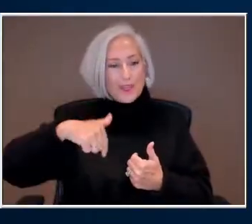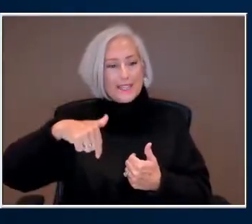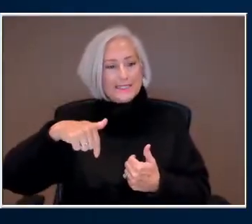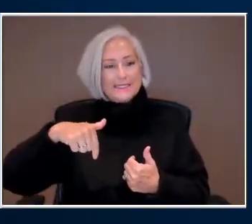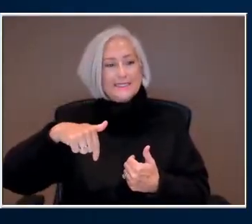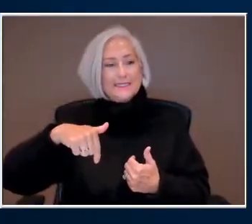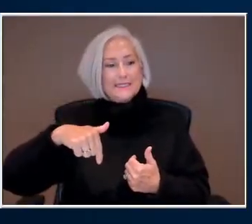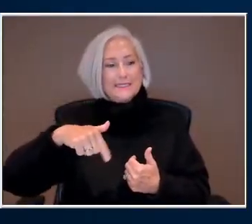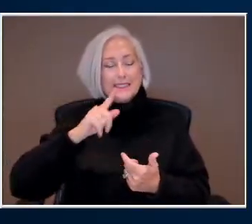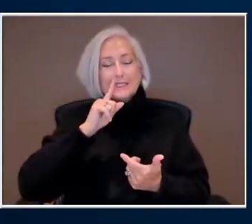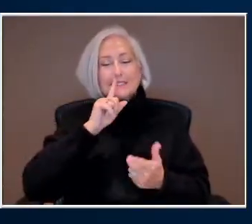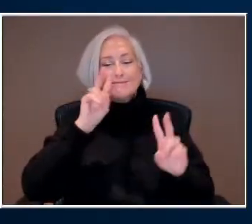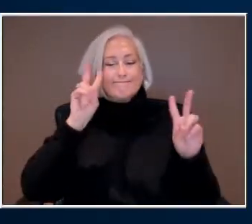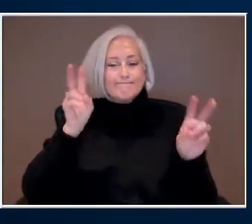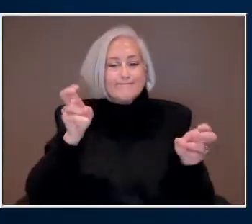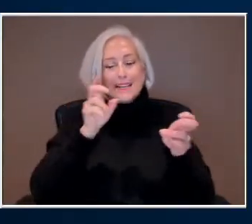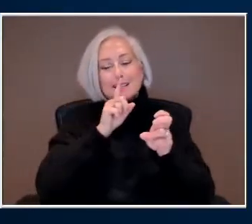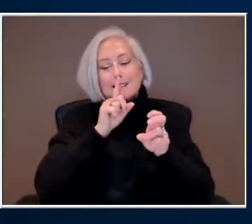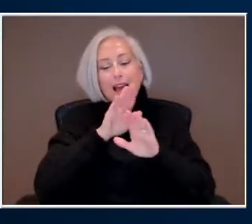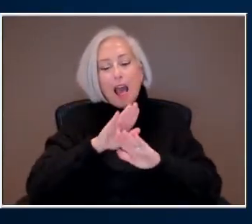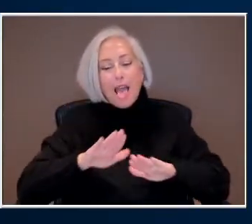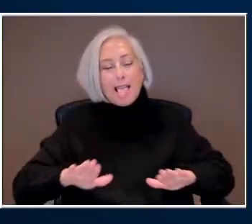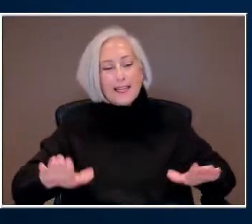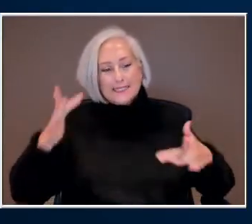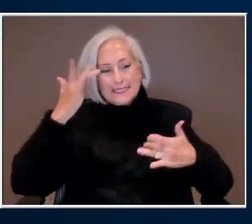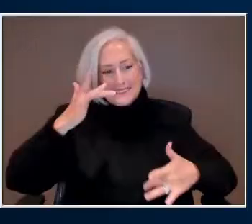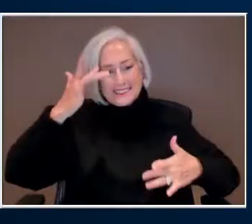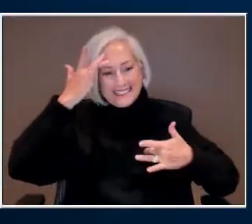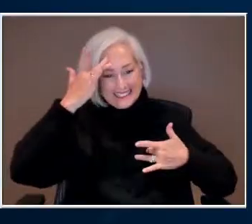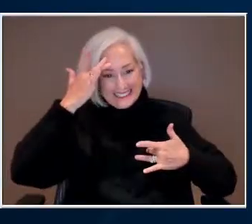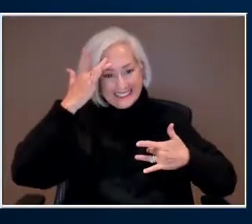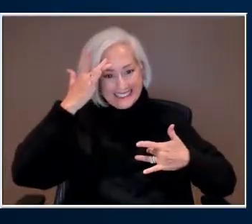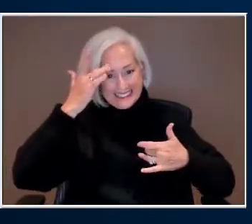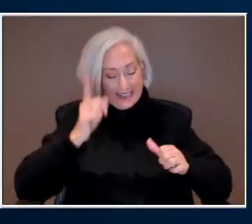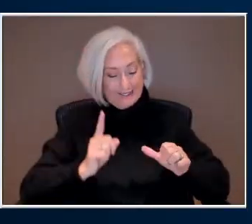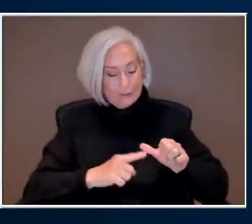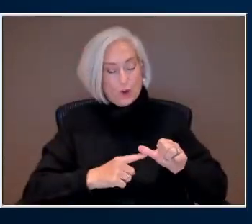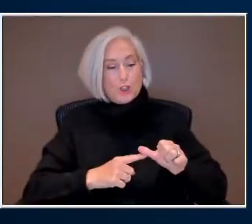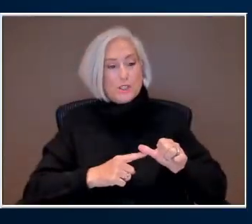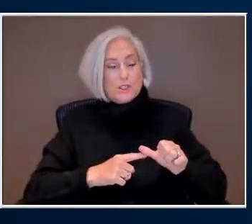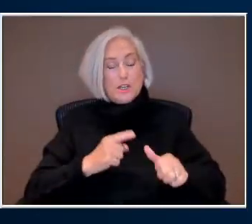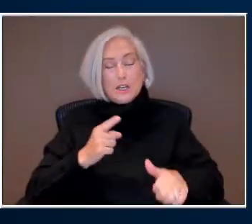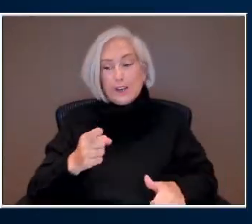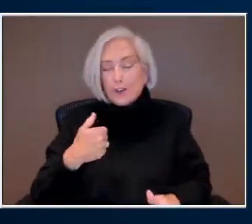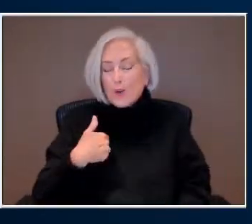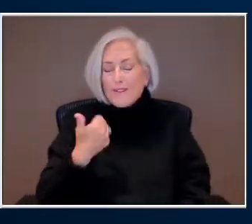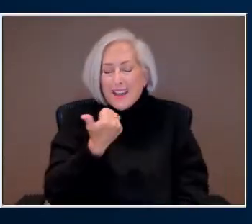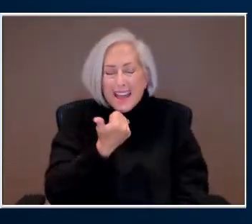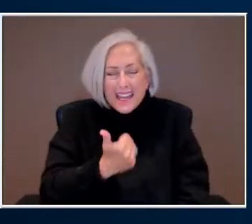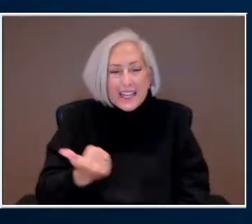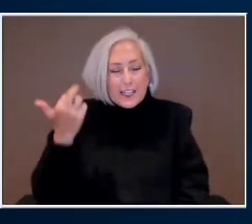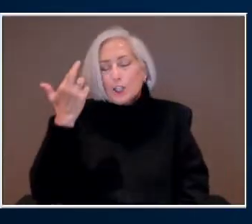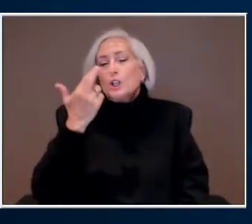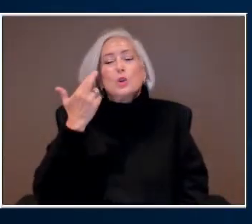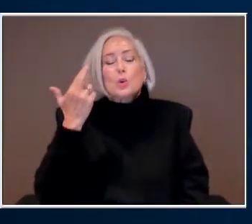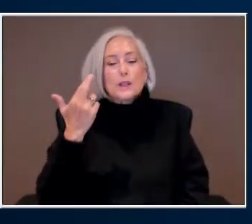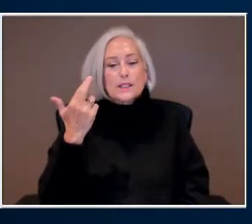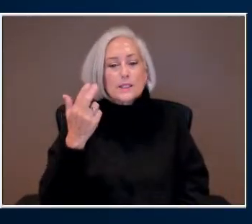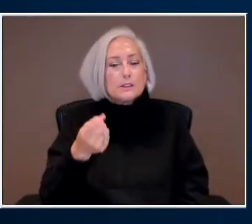silent disease at first. If you have any reason, you know yourself